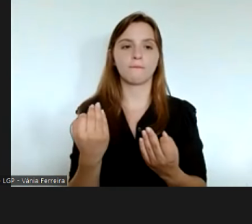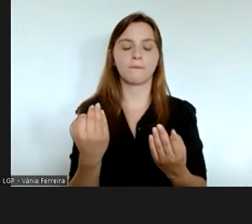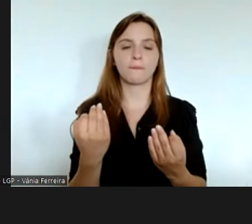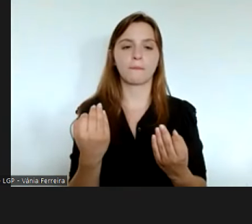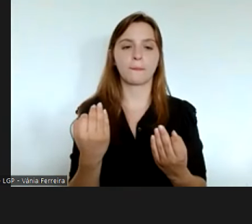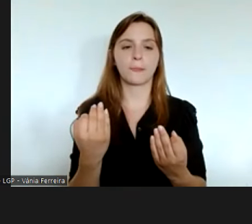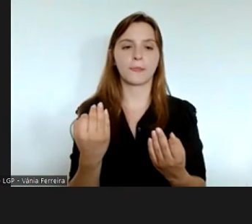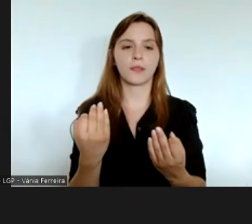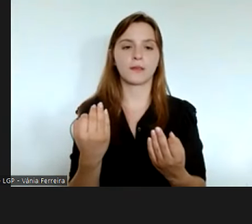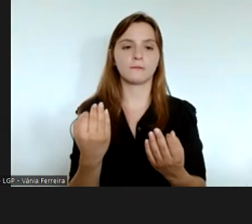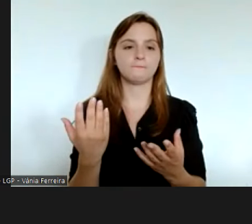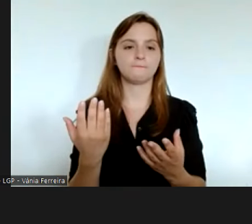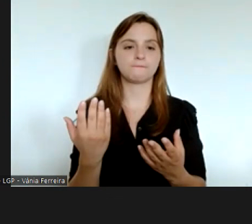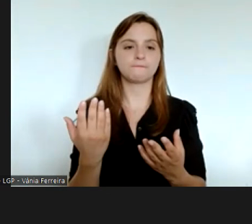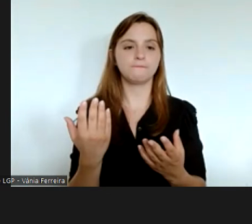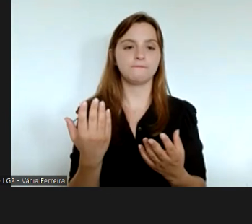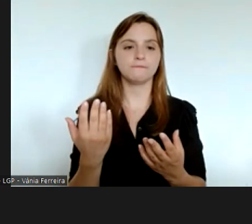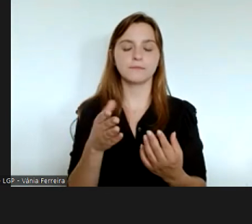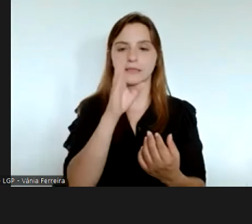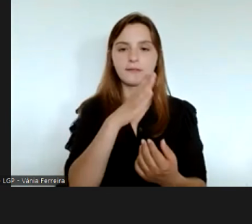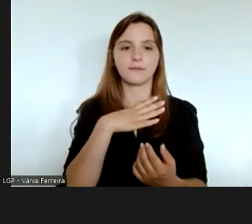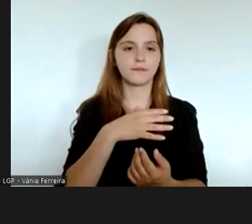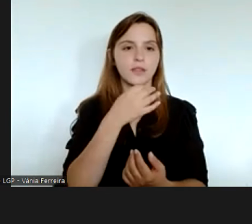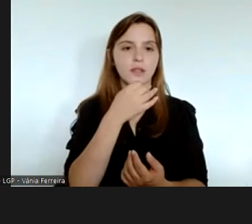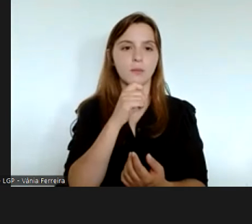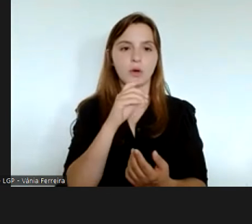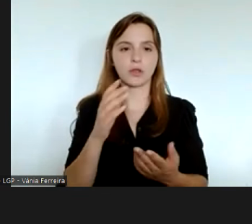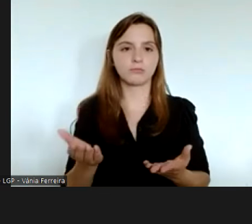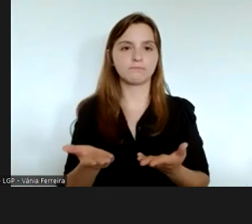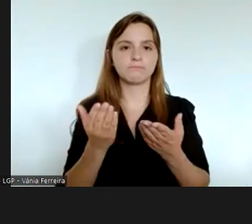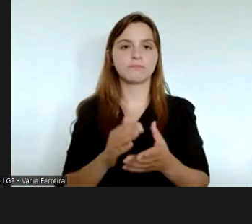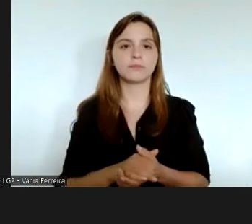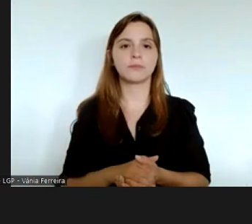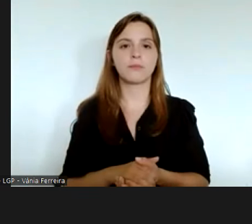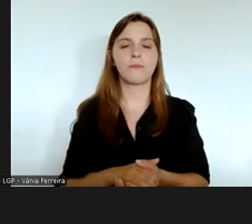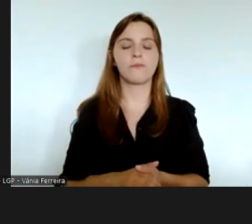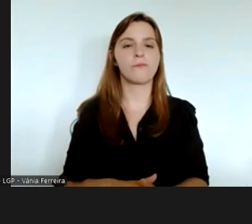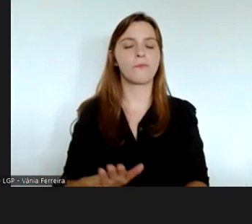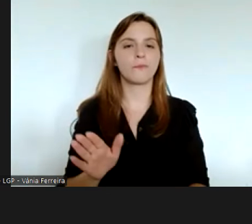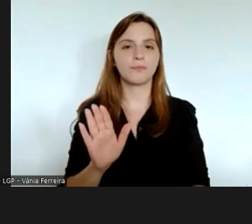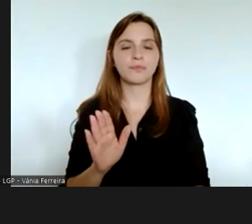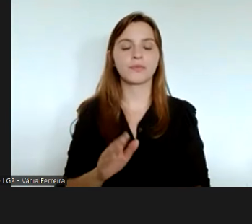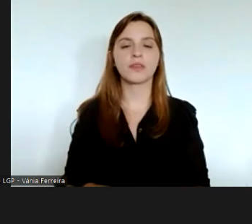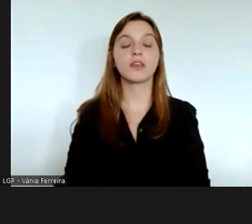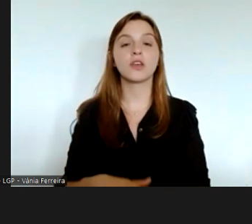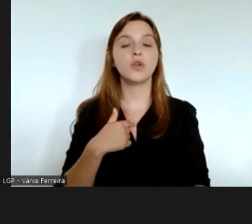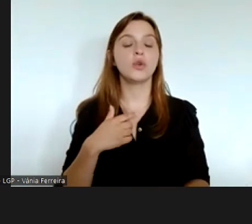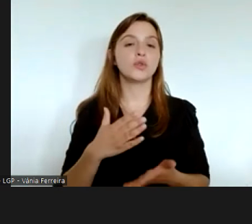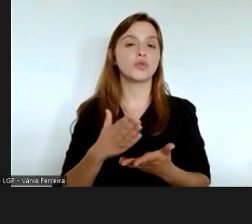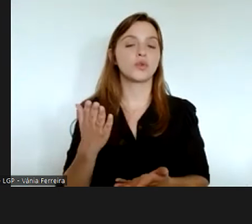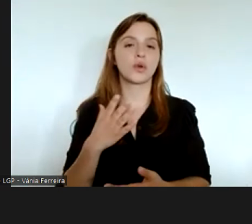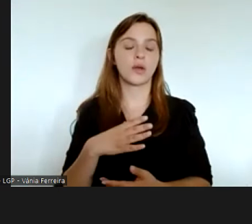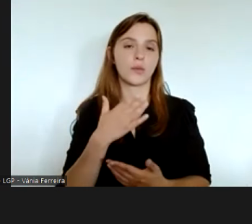to speak up. So if you want to, feel free to go ahead. Hello. Actually, I just want to thank